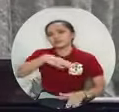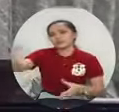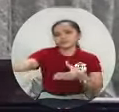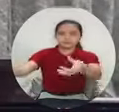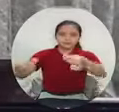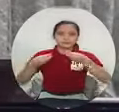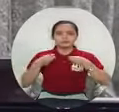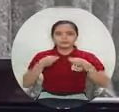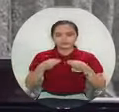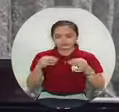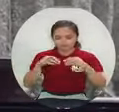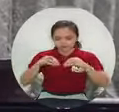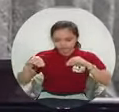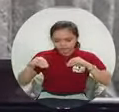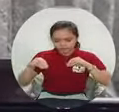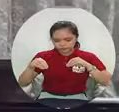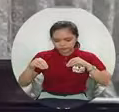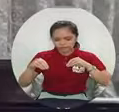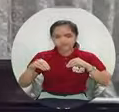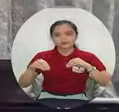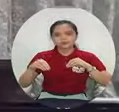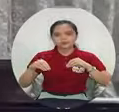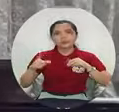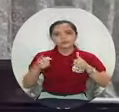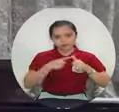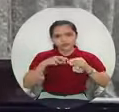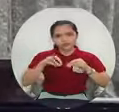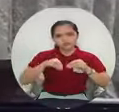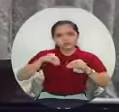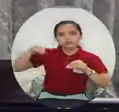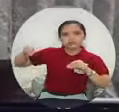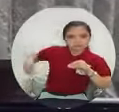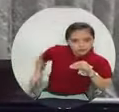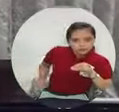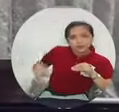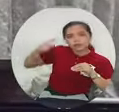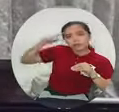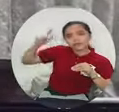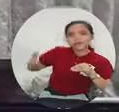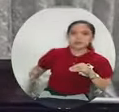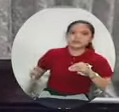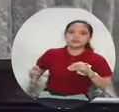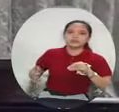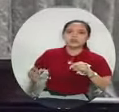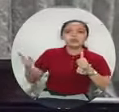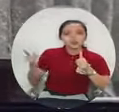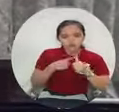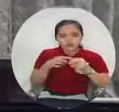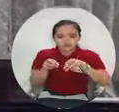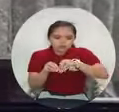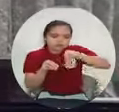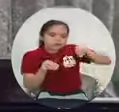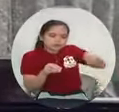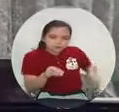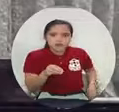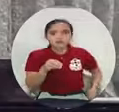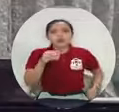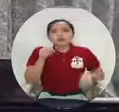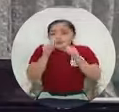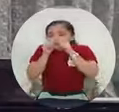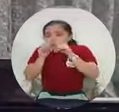in our offering, give that first offerings to the Lord. The first blessing God is giving to